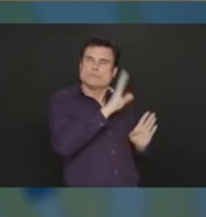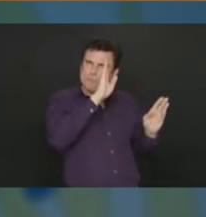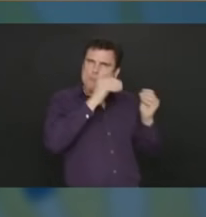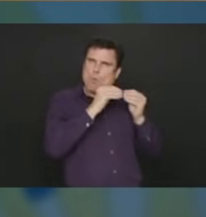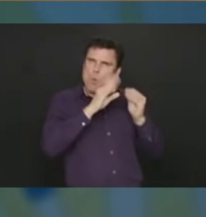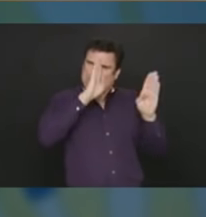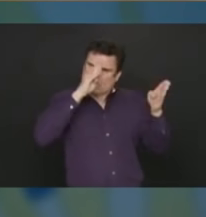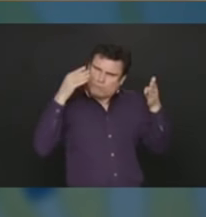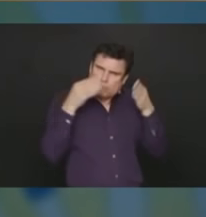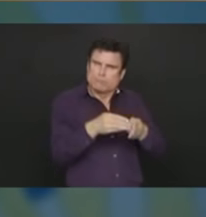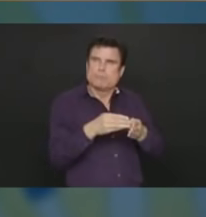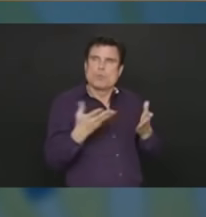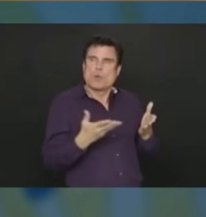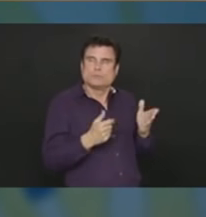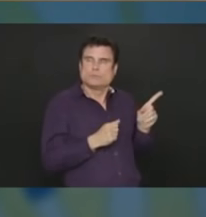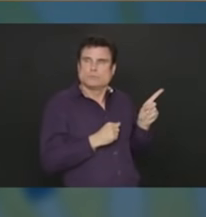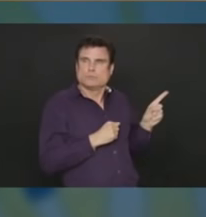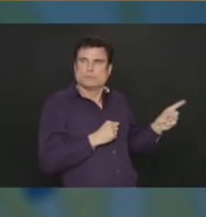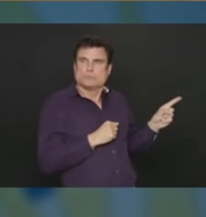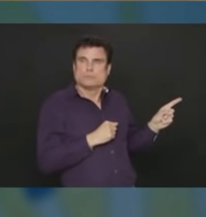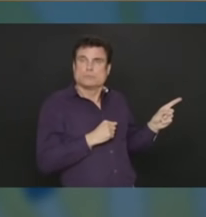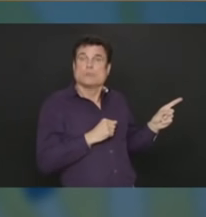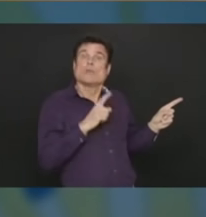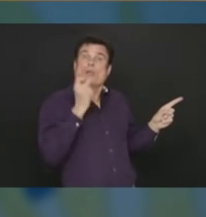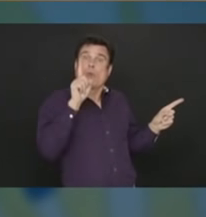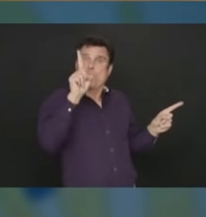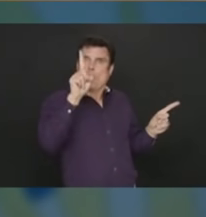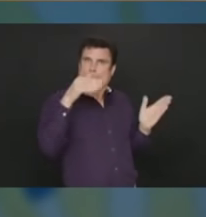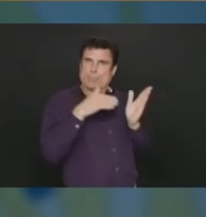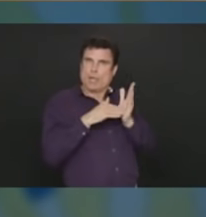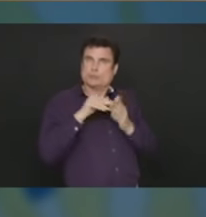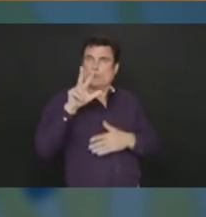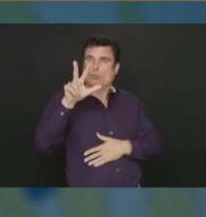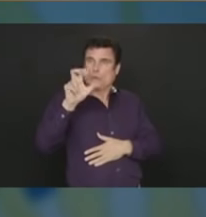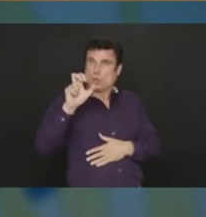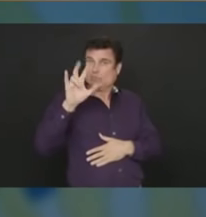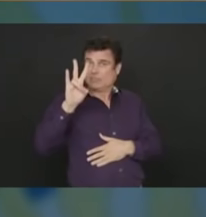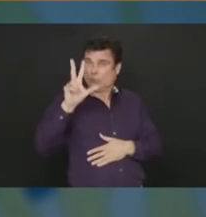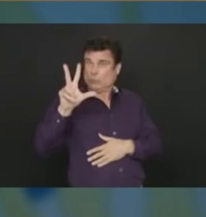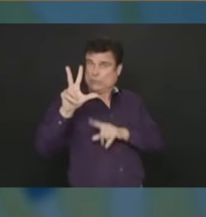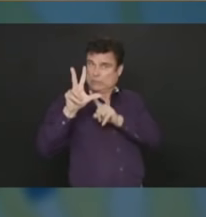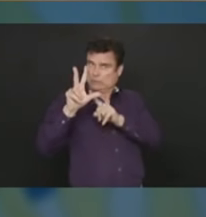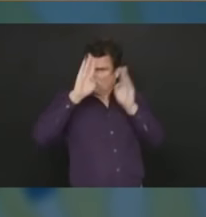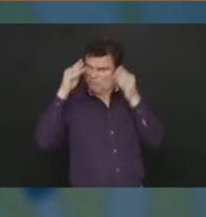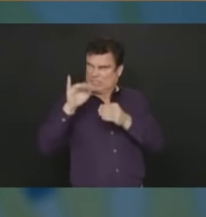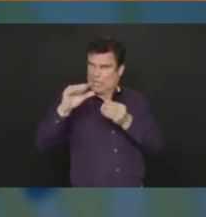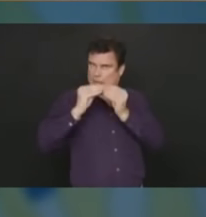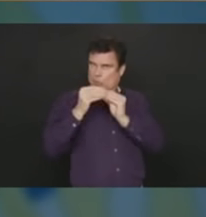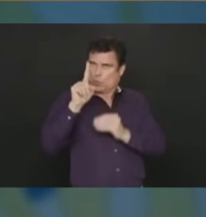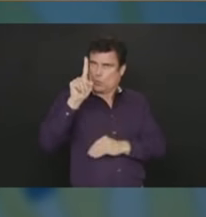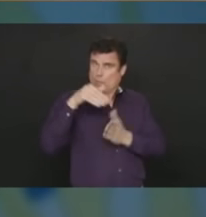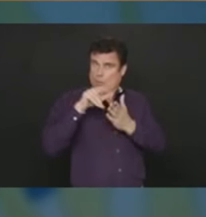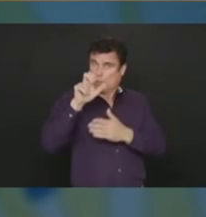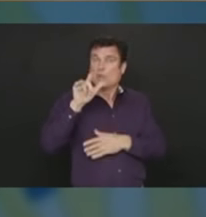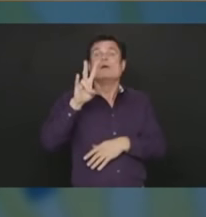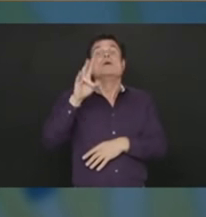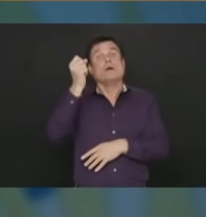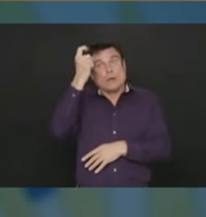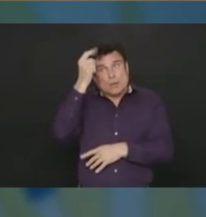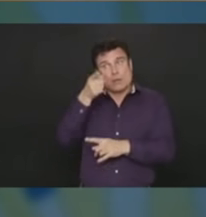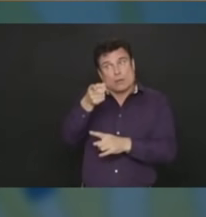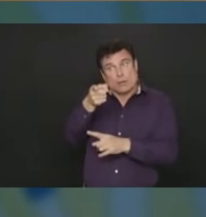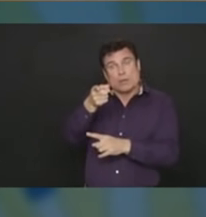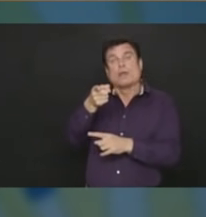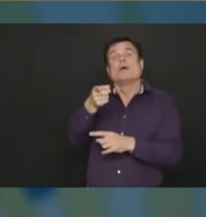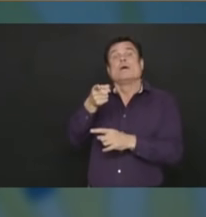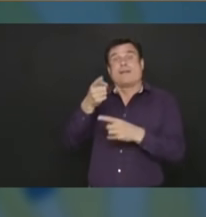1,373 reported one or more of these additional risk factors that make it more likely that they'll have more severe disease. What we